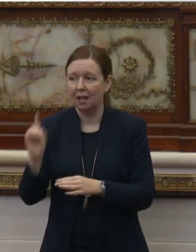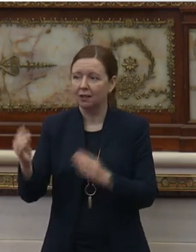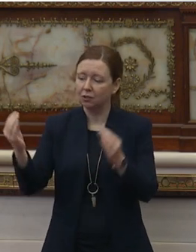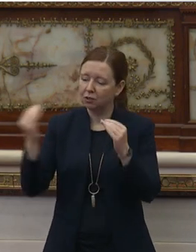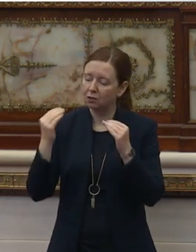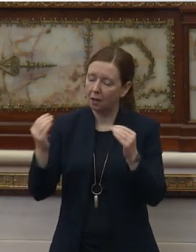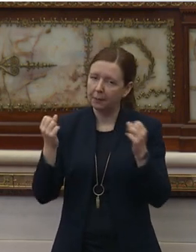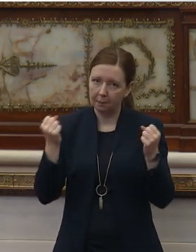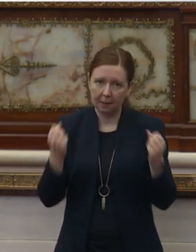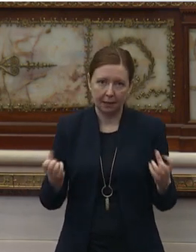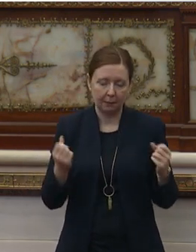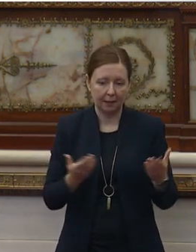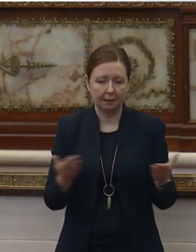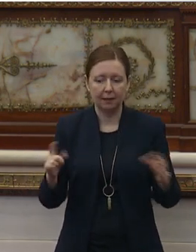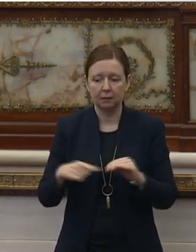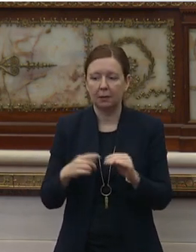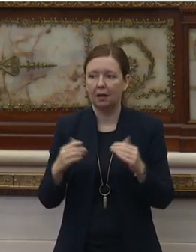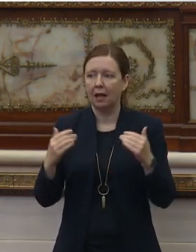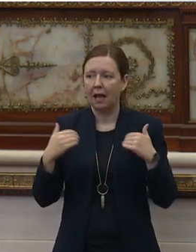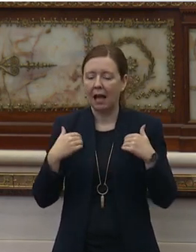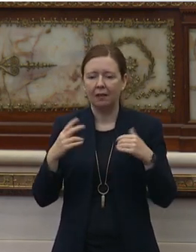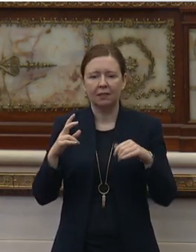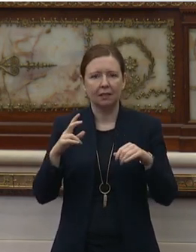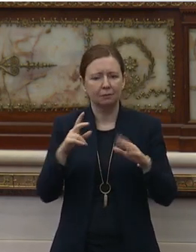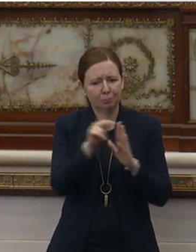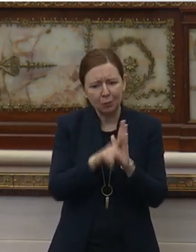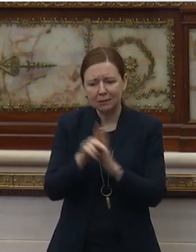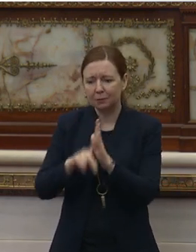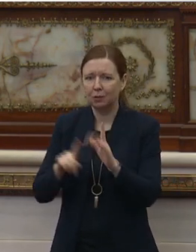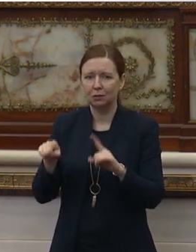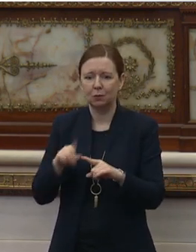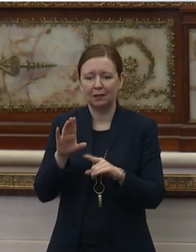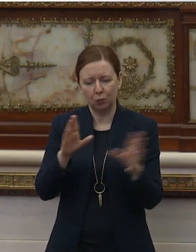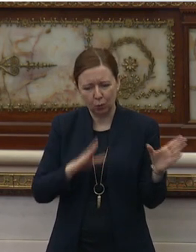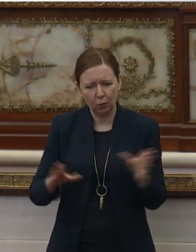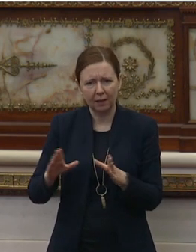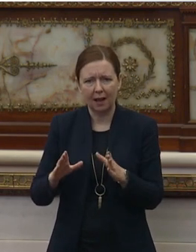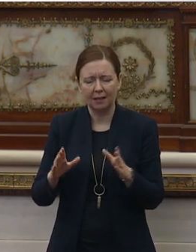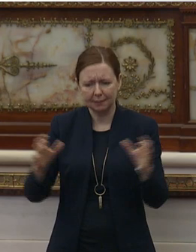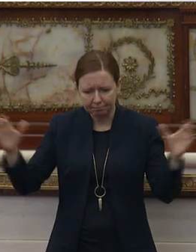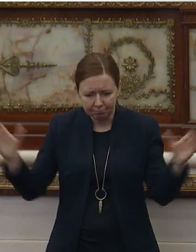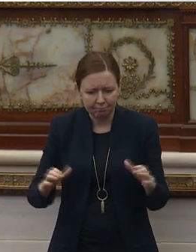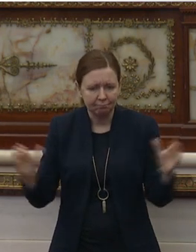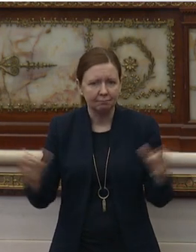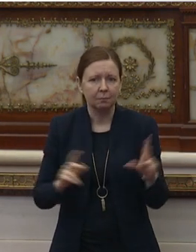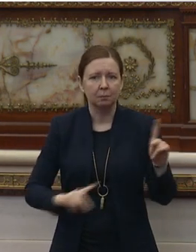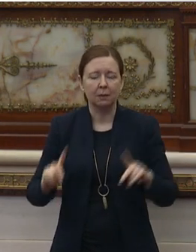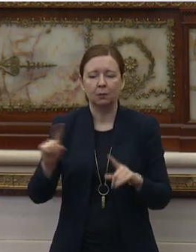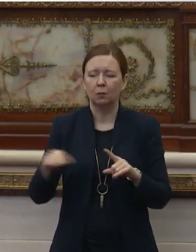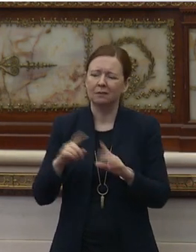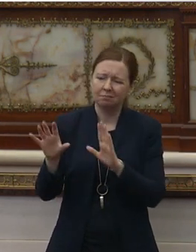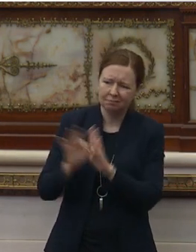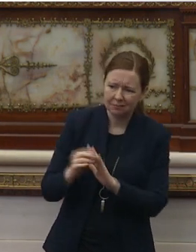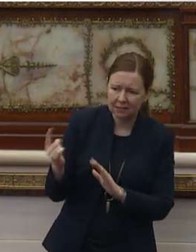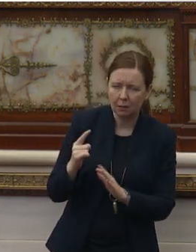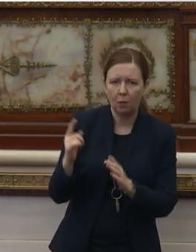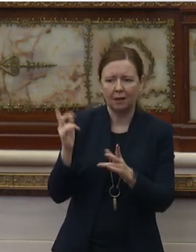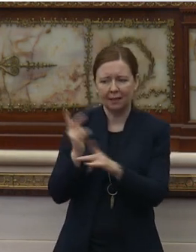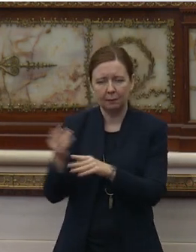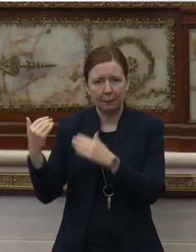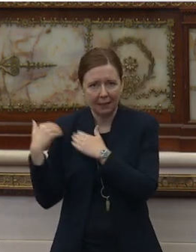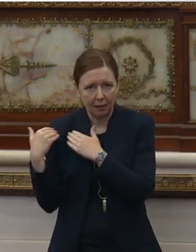me many things about having principles when you're organizing folks, when you call people out and hold them